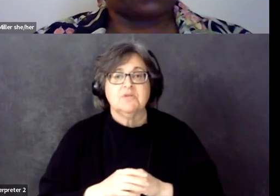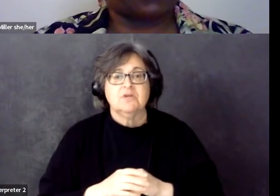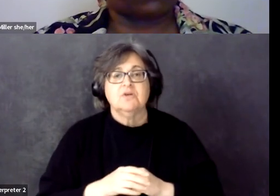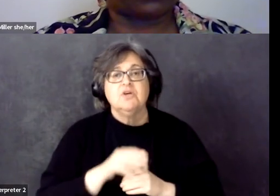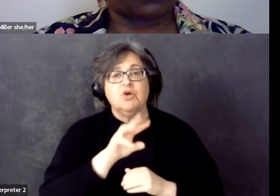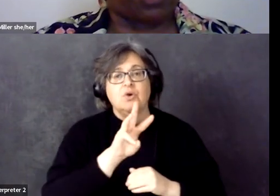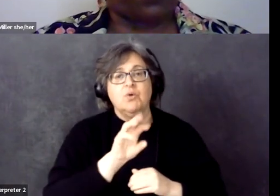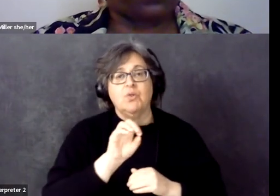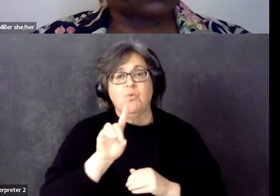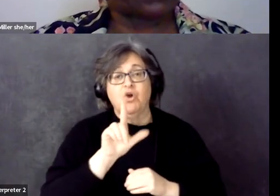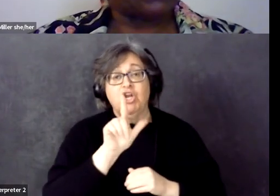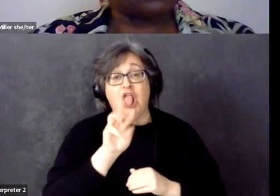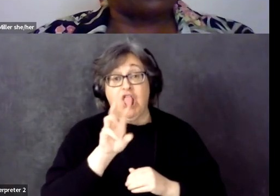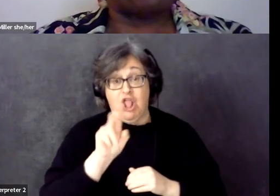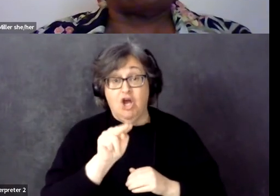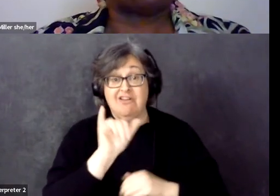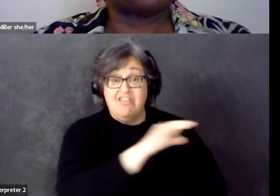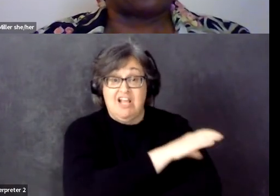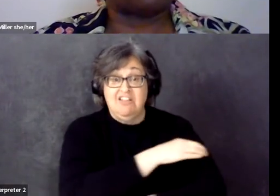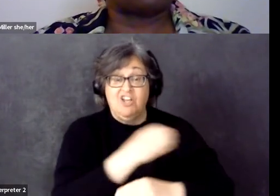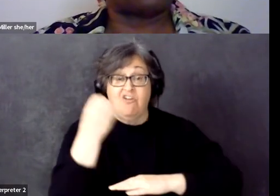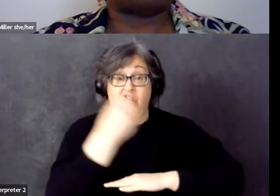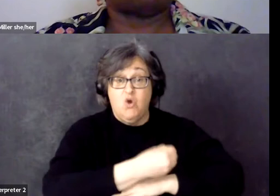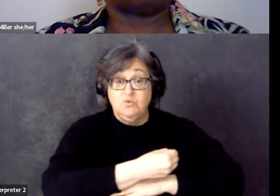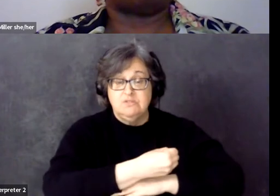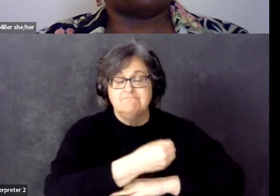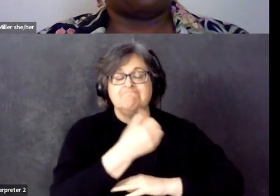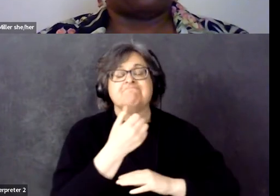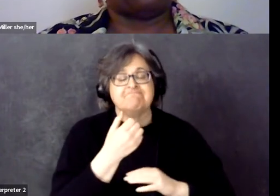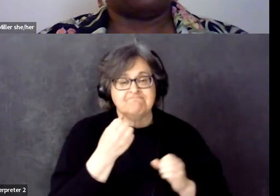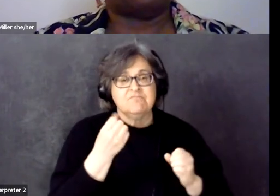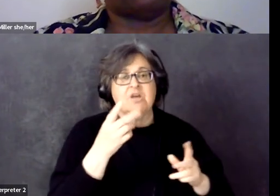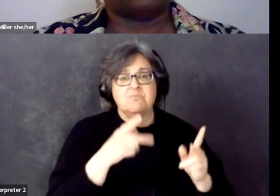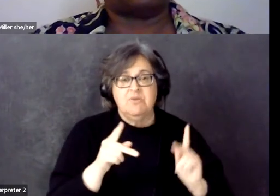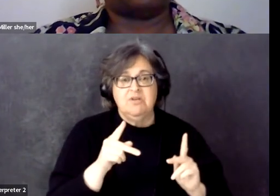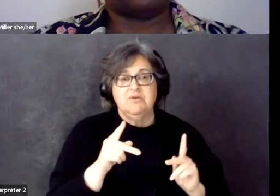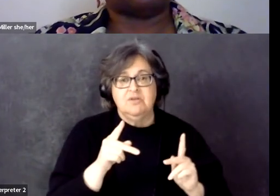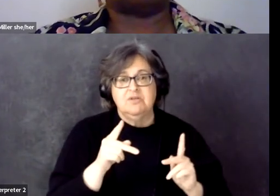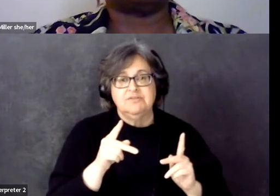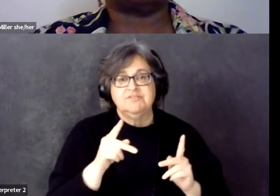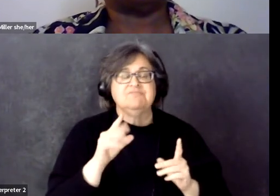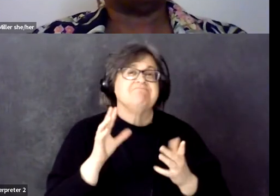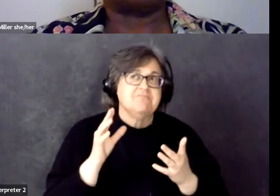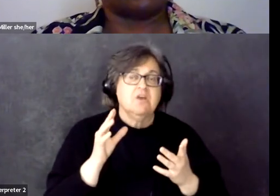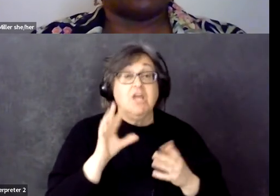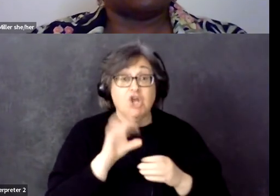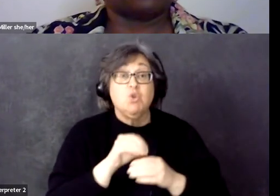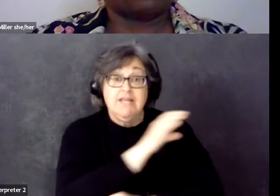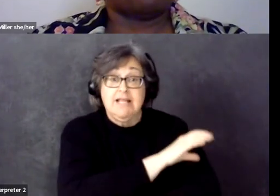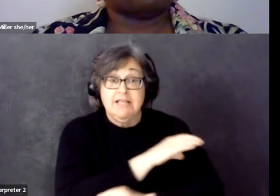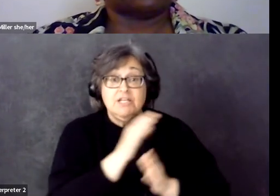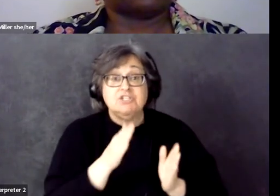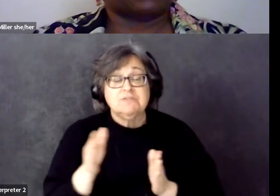Woodlawn Clinic was closed, there were a number of people who included clinicians